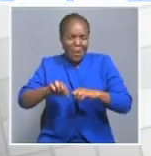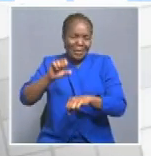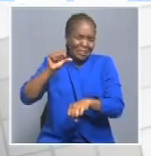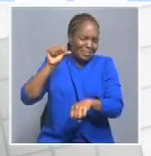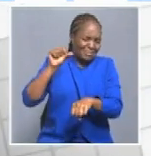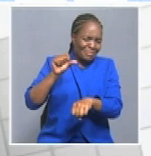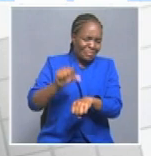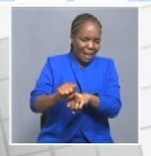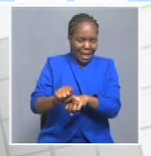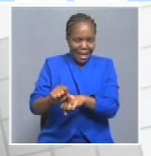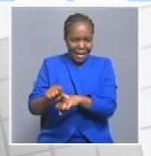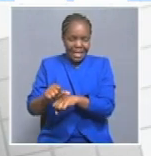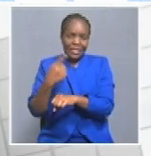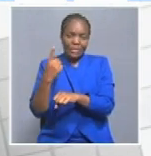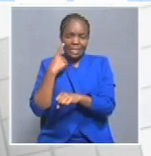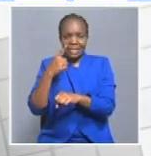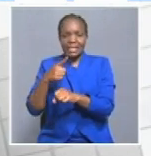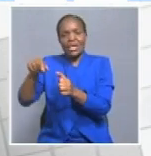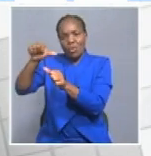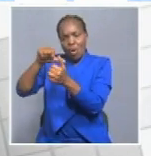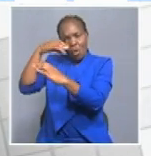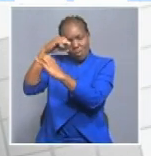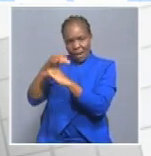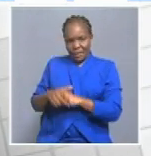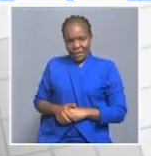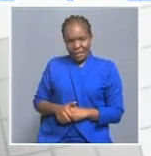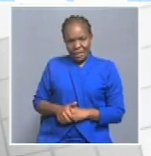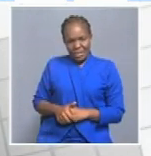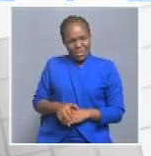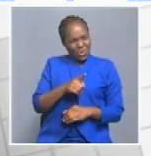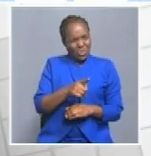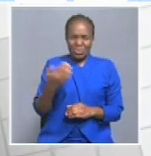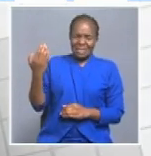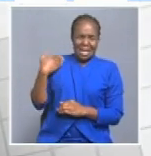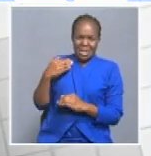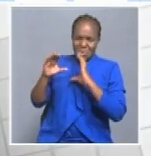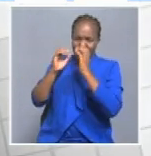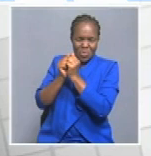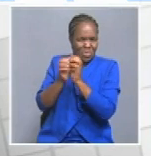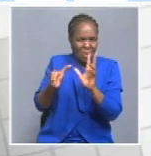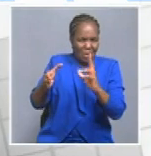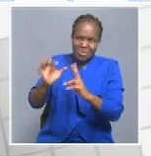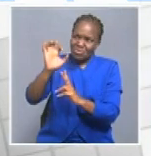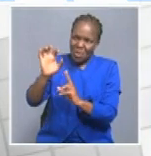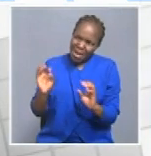media. Does this perhaps mean that you are just completely out of touch with the people that you're supposed to be serving?